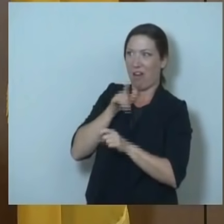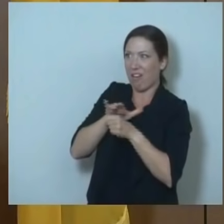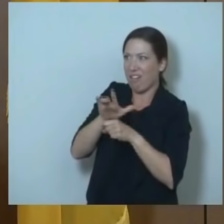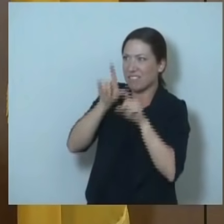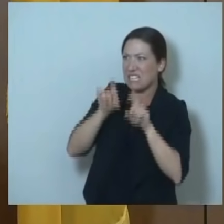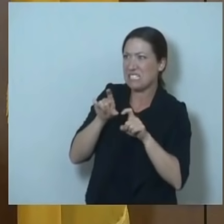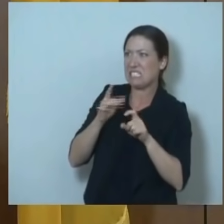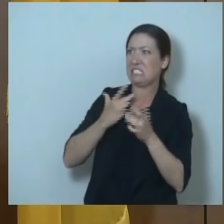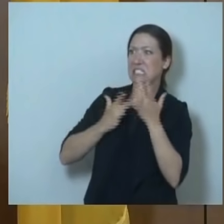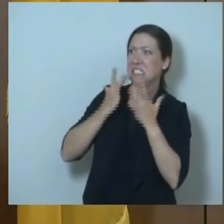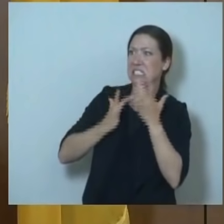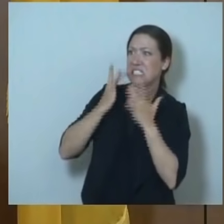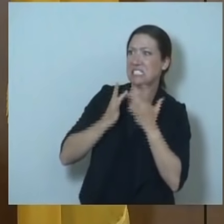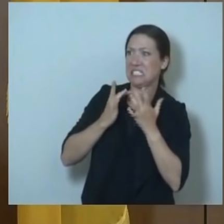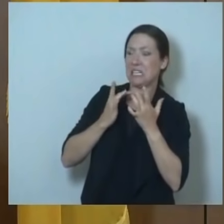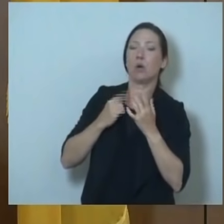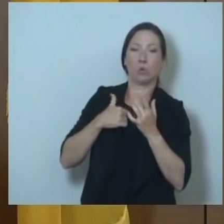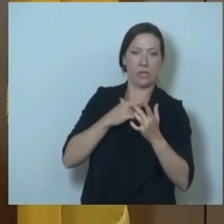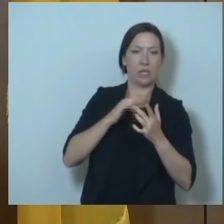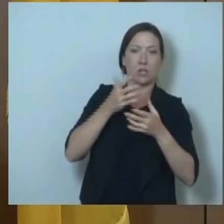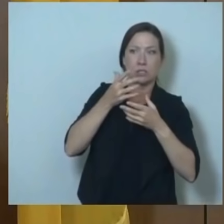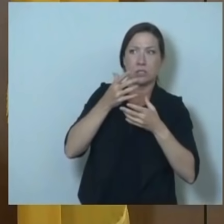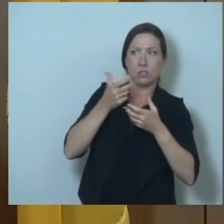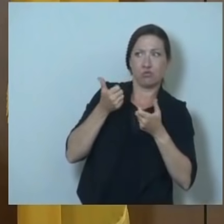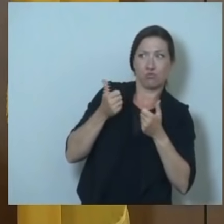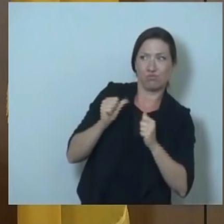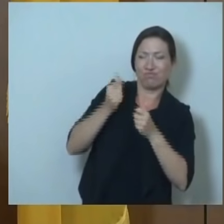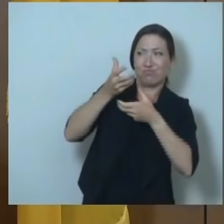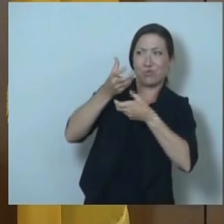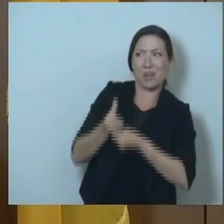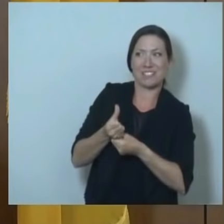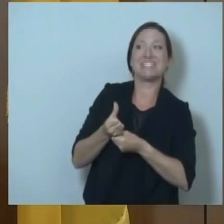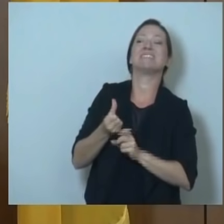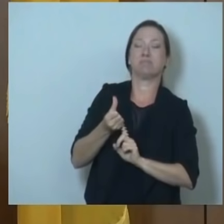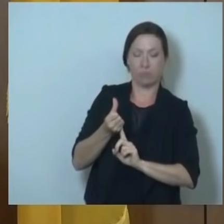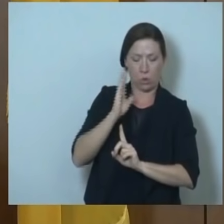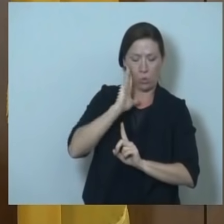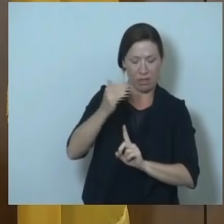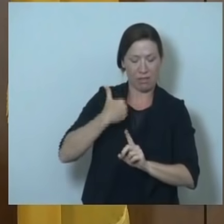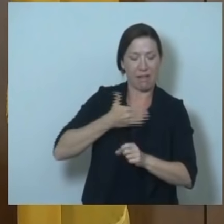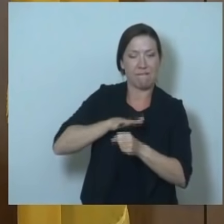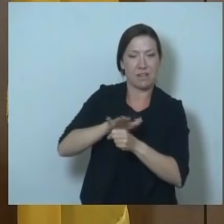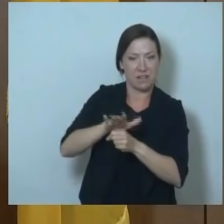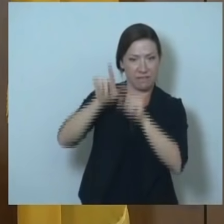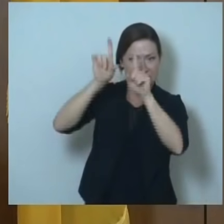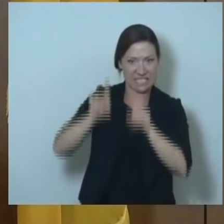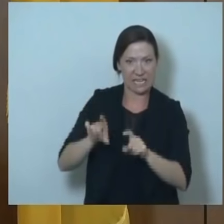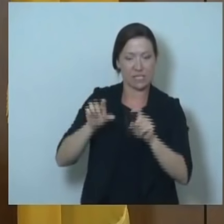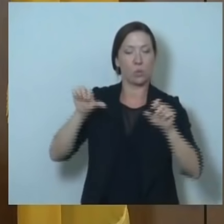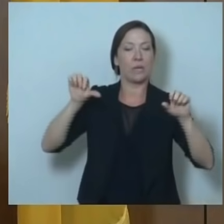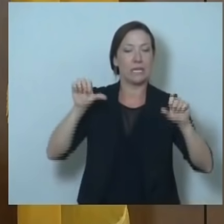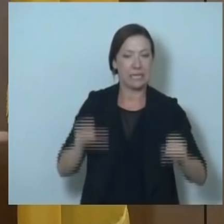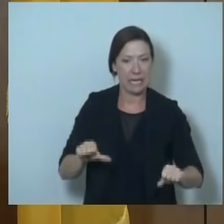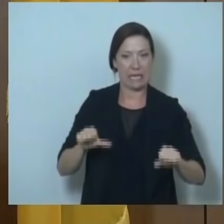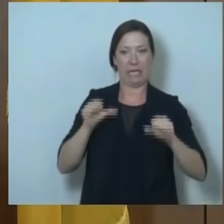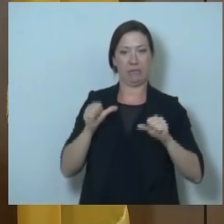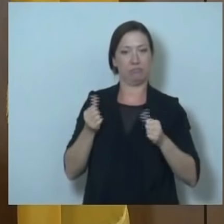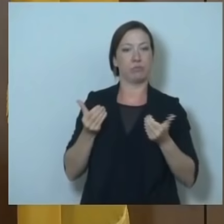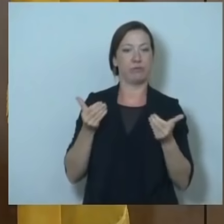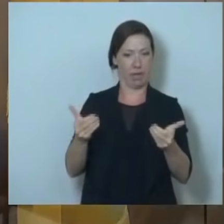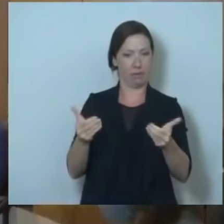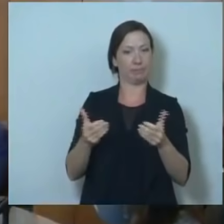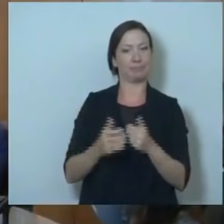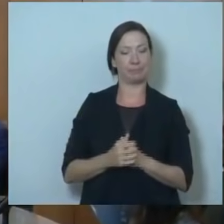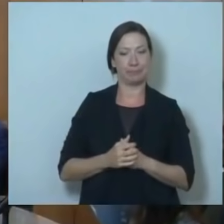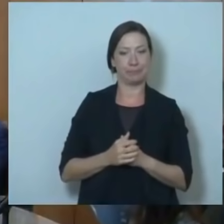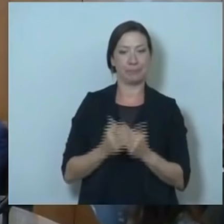in that supply chain again, and everything we need for that testing will be maintained with all of our partners. All right,